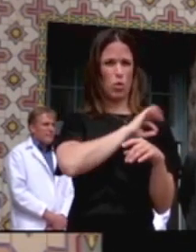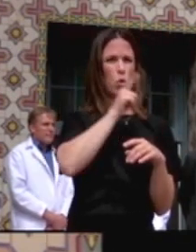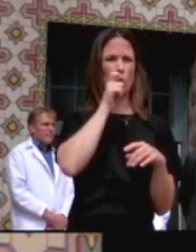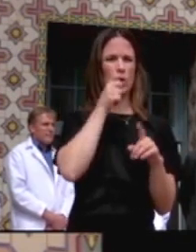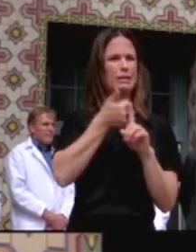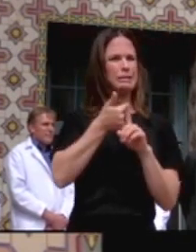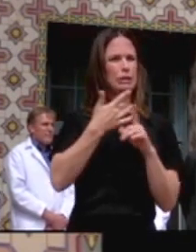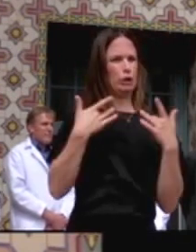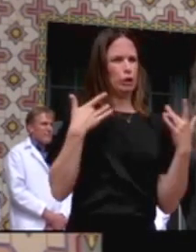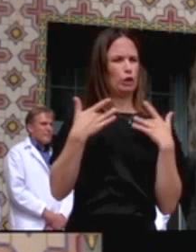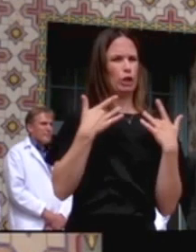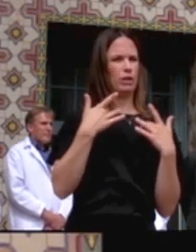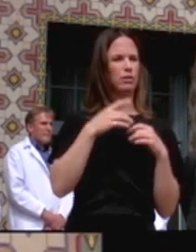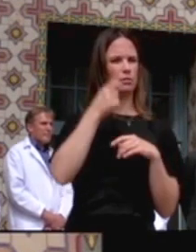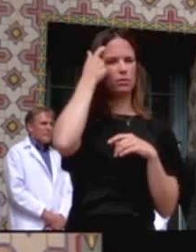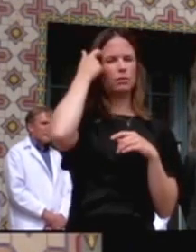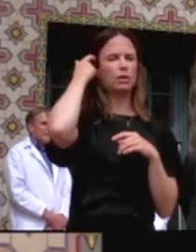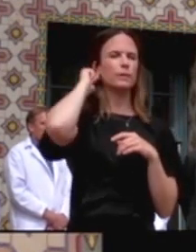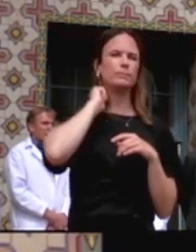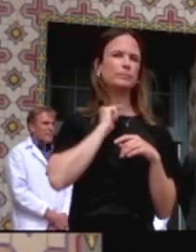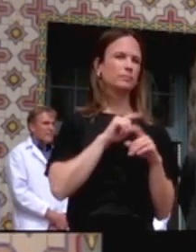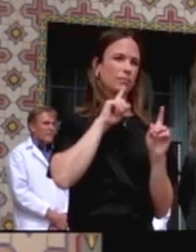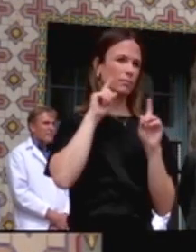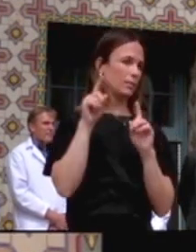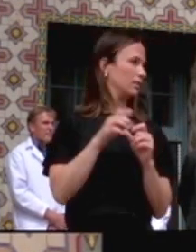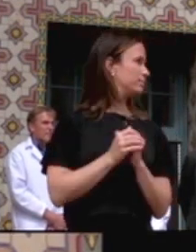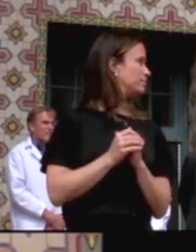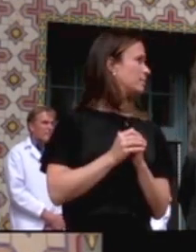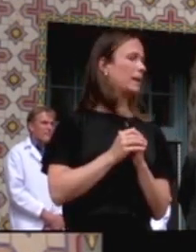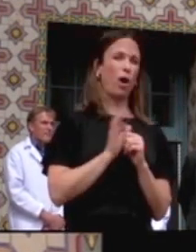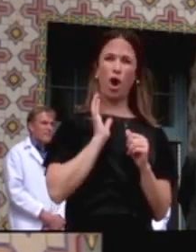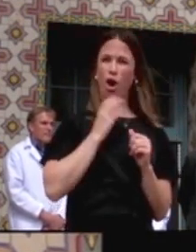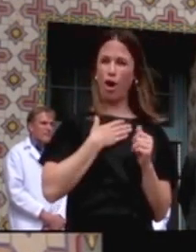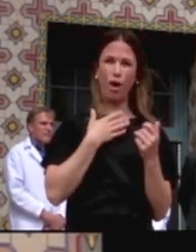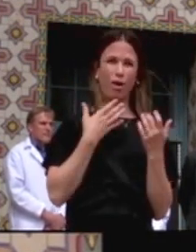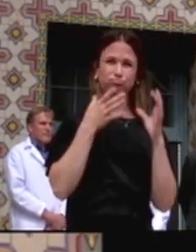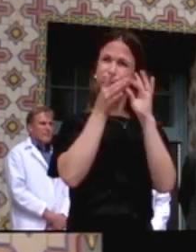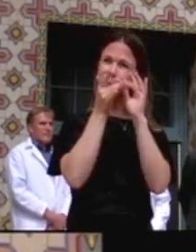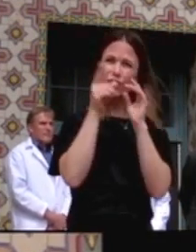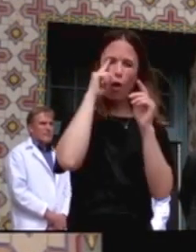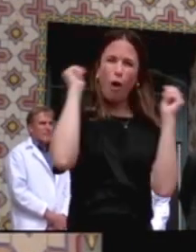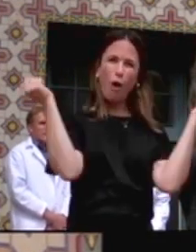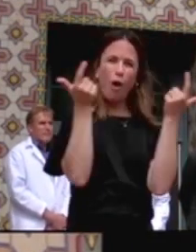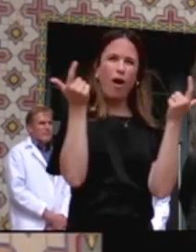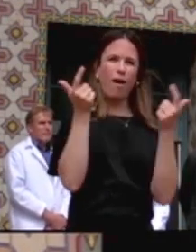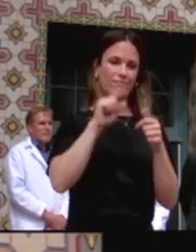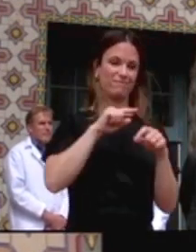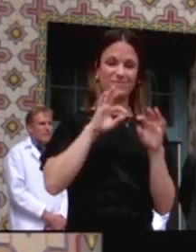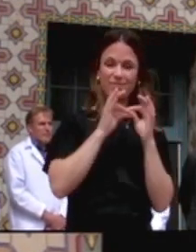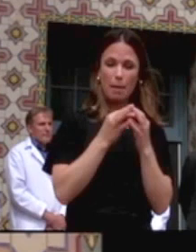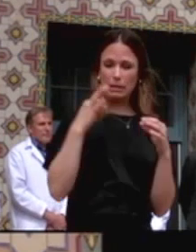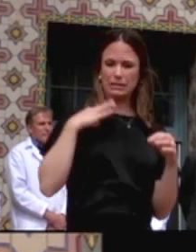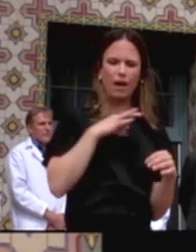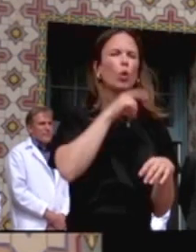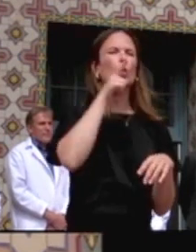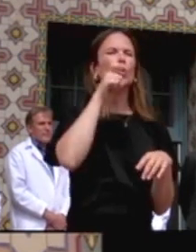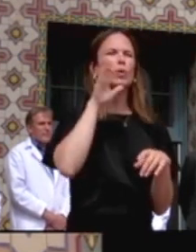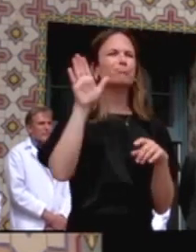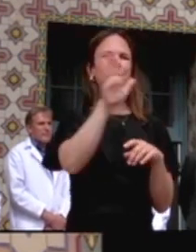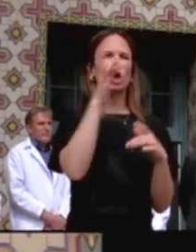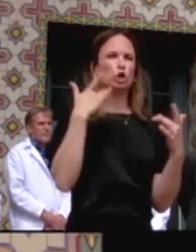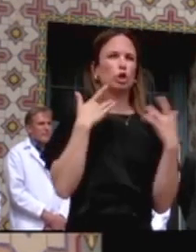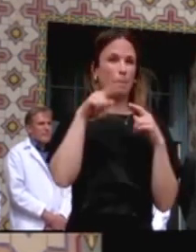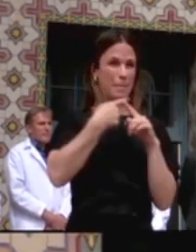work. Well, I think our message is for everyone, for families, for staff, for anyone who is concerned